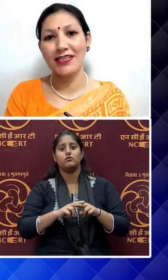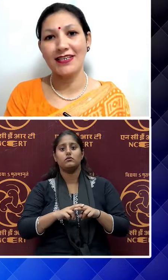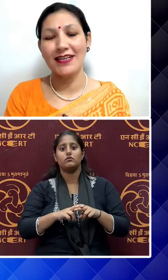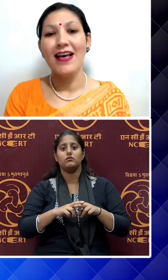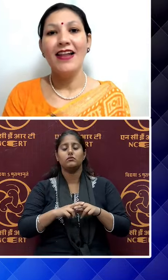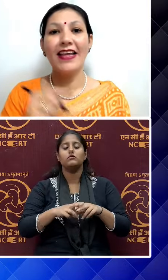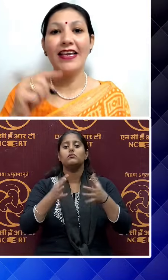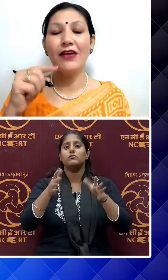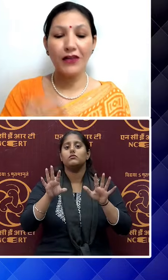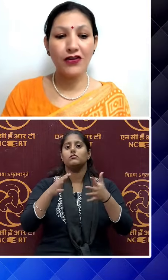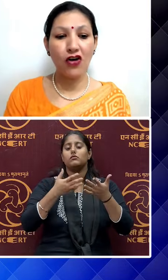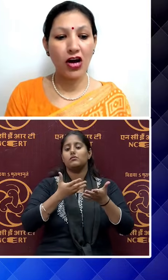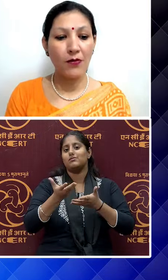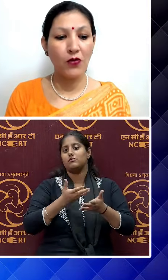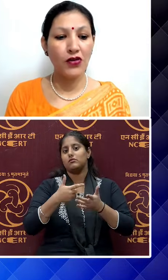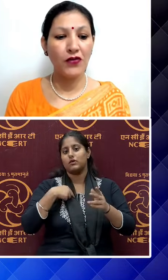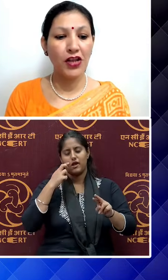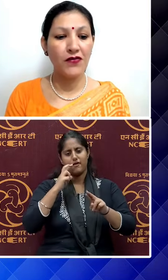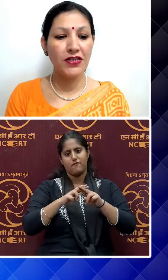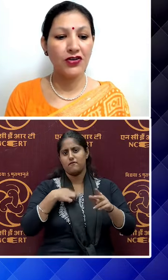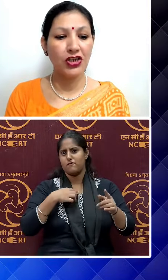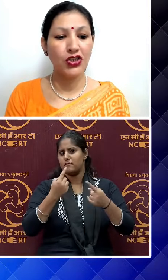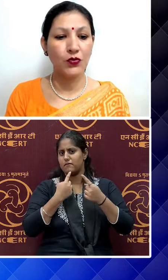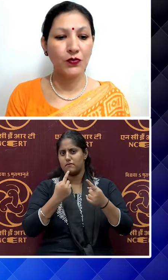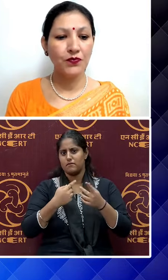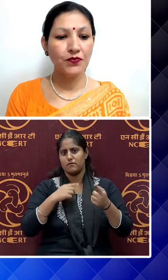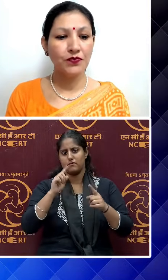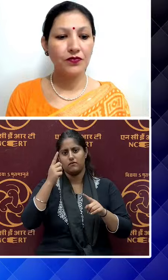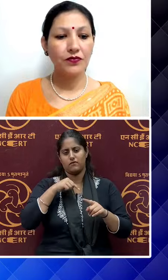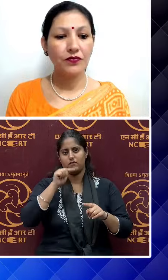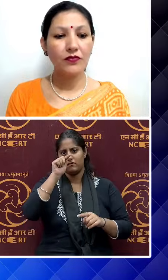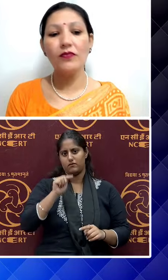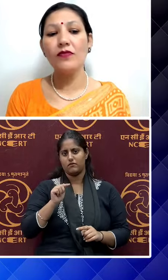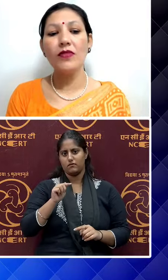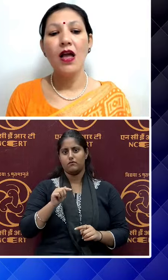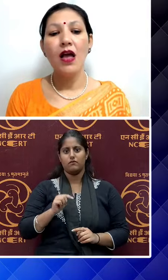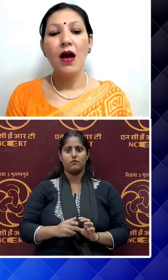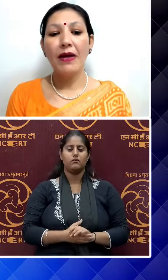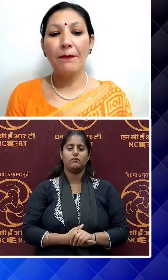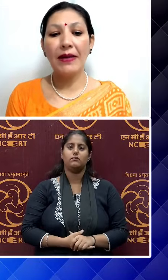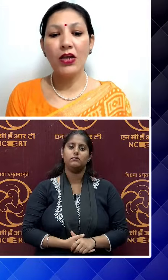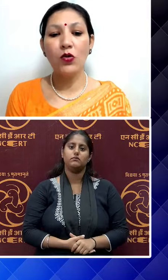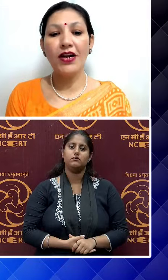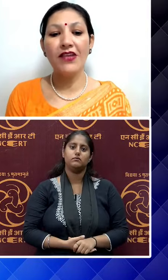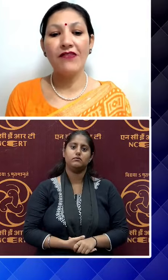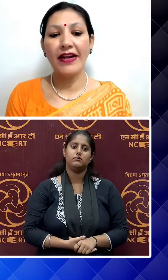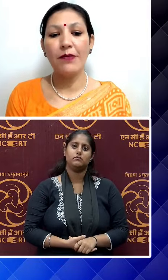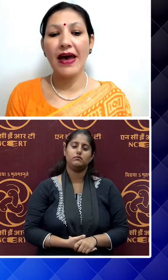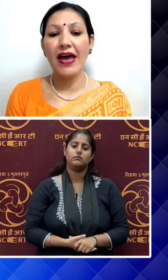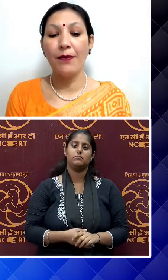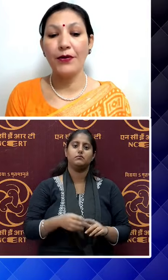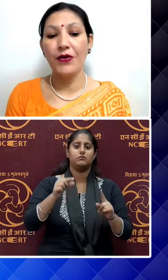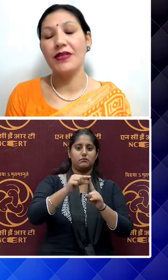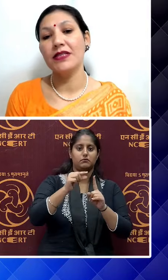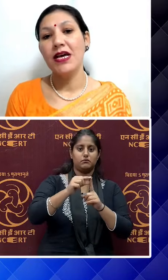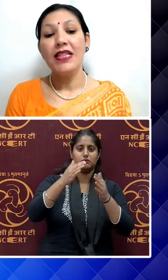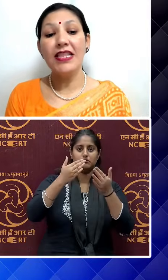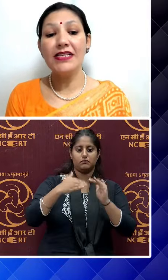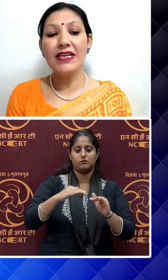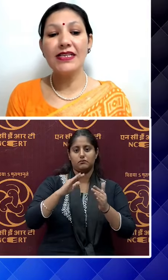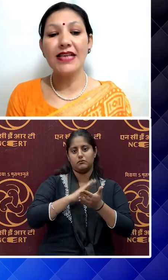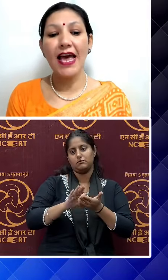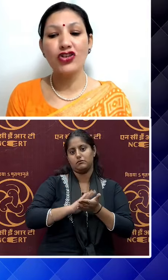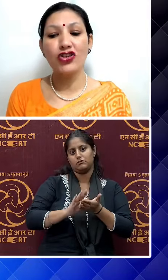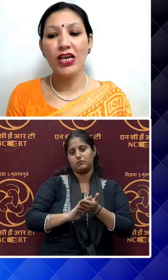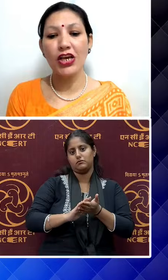have discussed. Like if I talk about the very first ratio, perpendicular divided by hypotenuse.